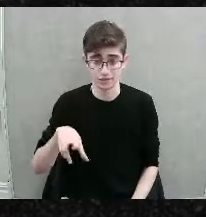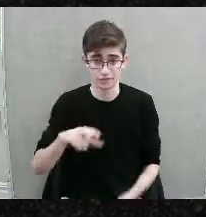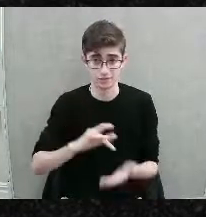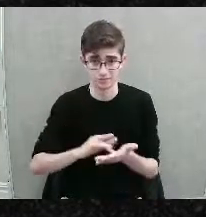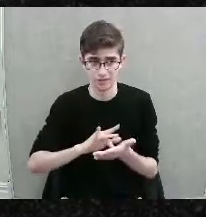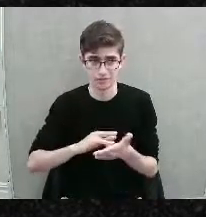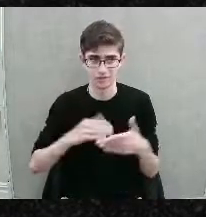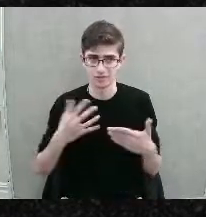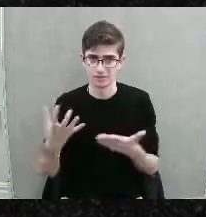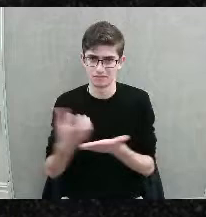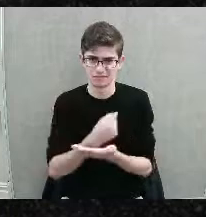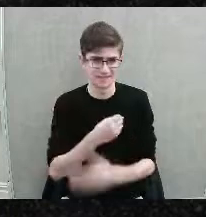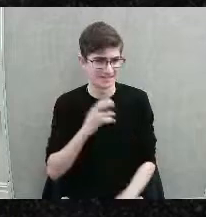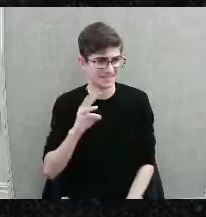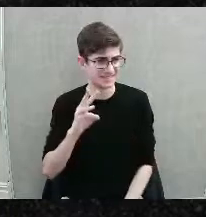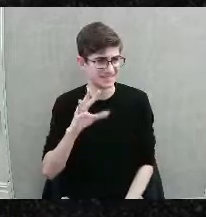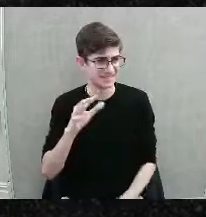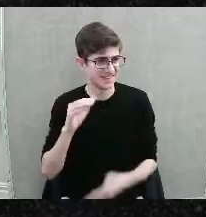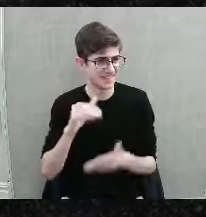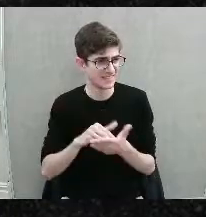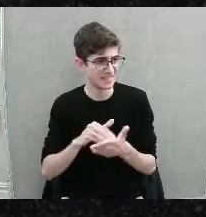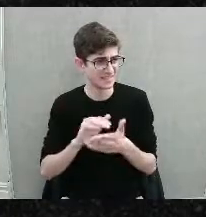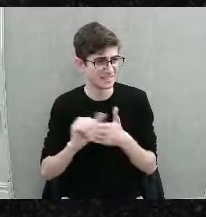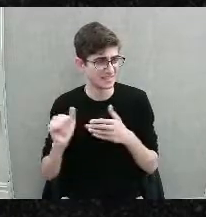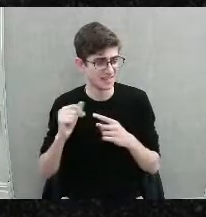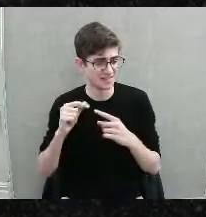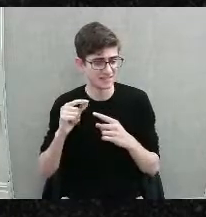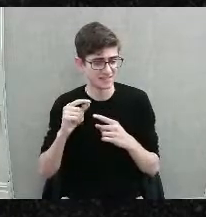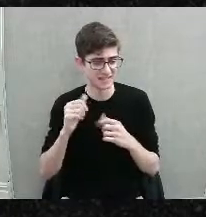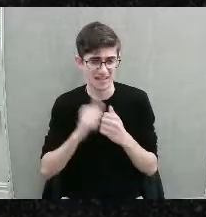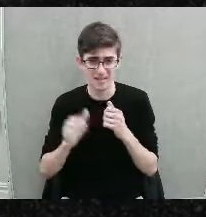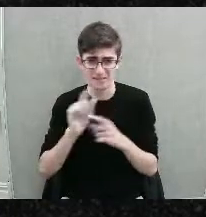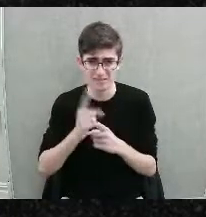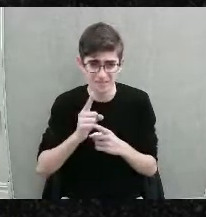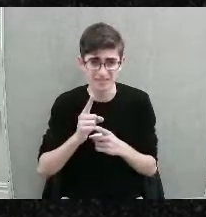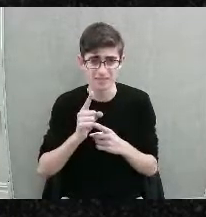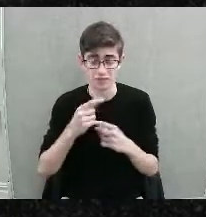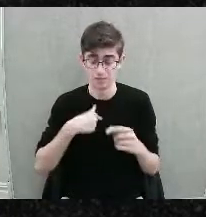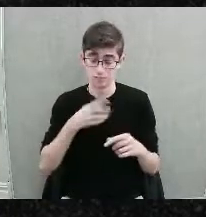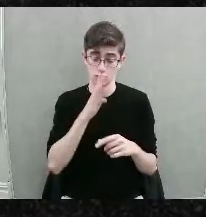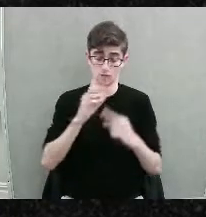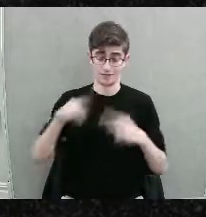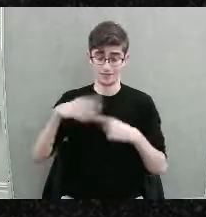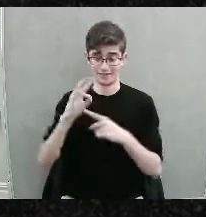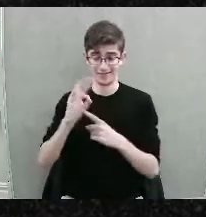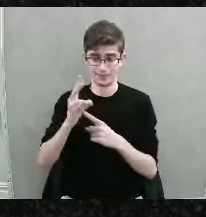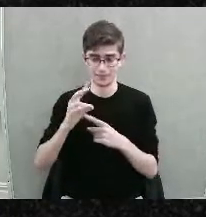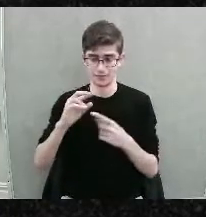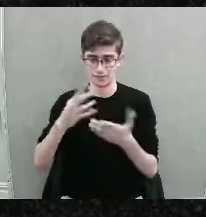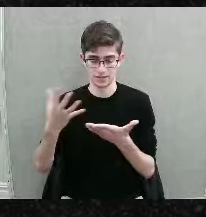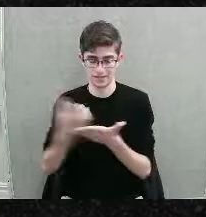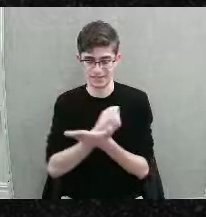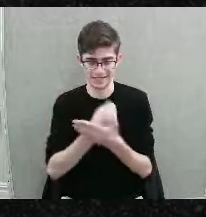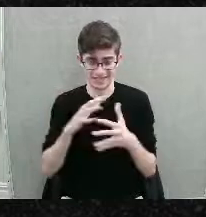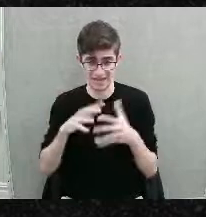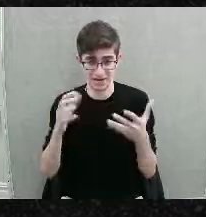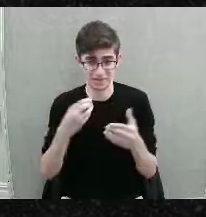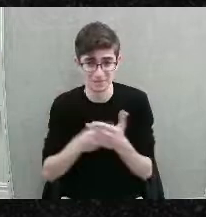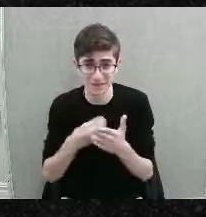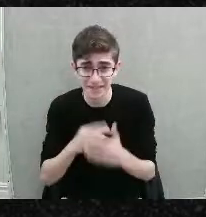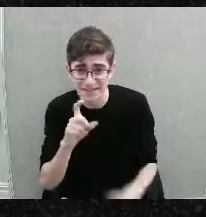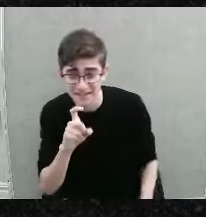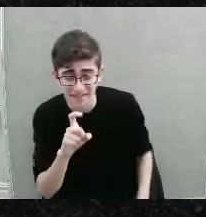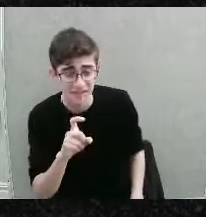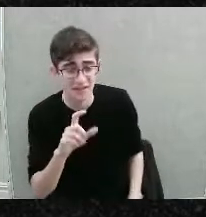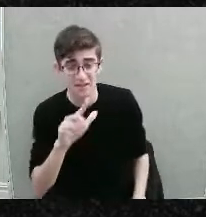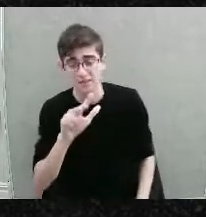make $65,000 every minute. So since I've been speaking, somebody do the math, 7 minutes, how much money, or $34 billion a